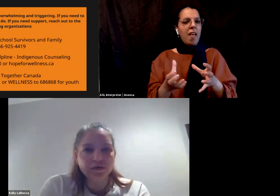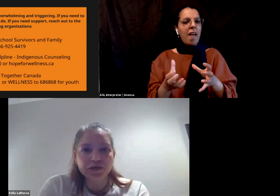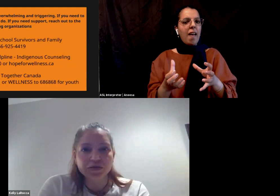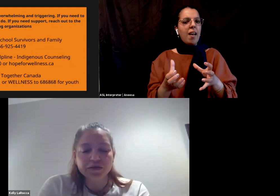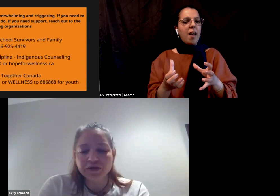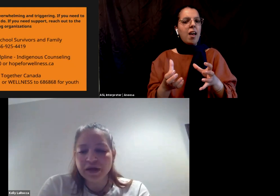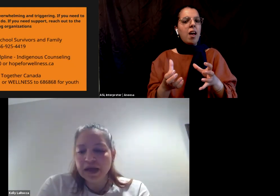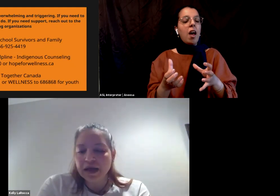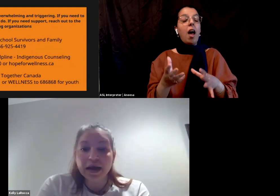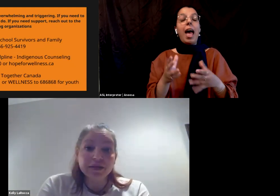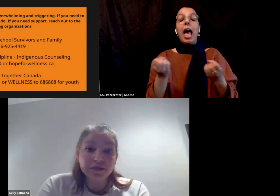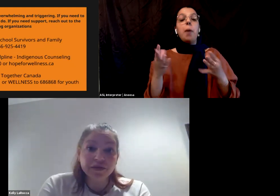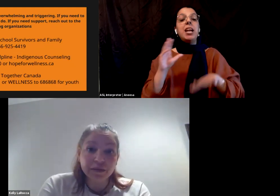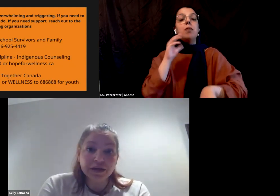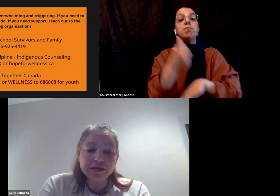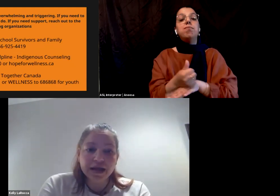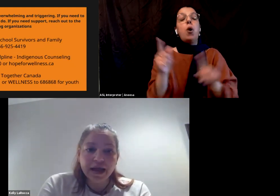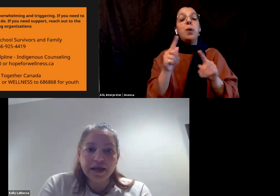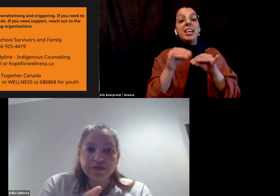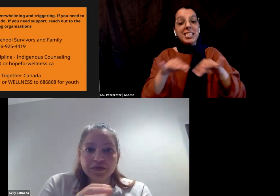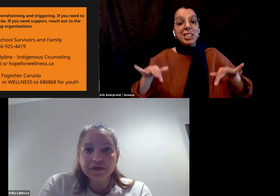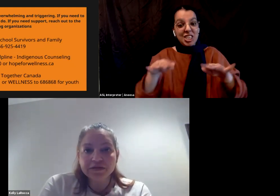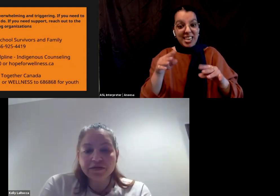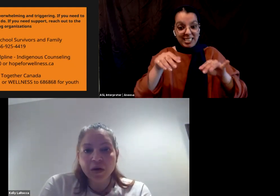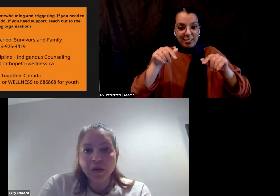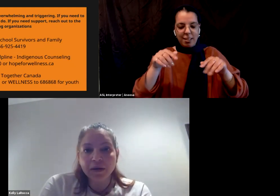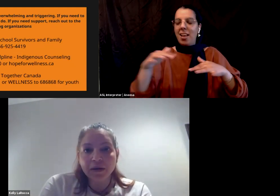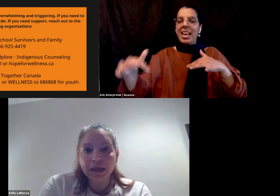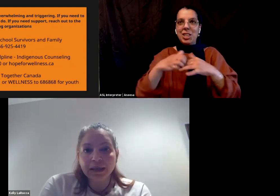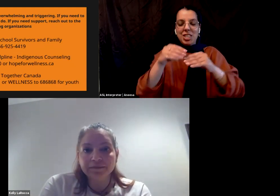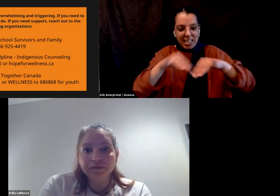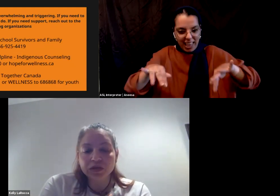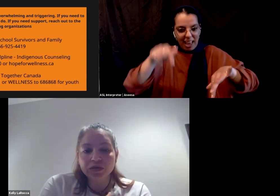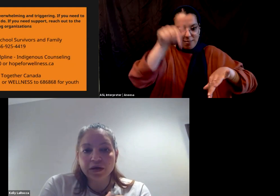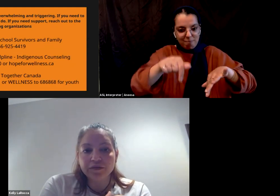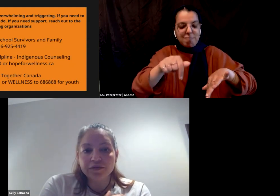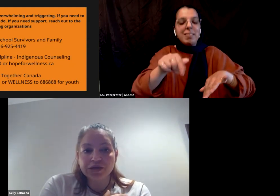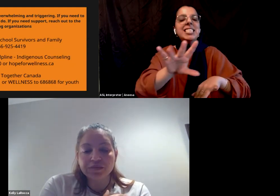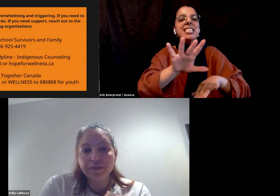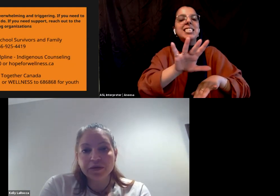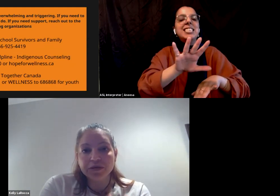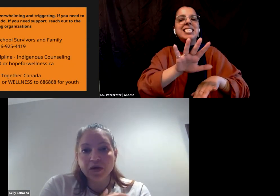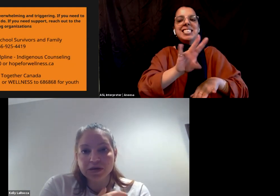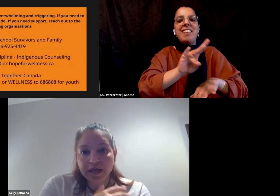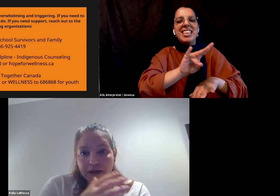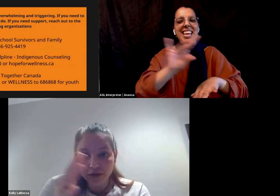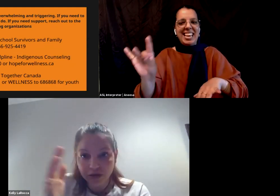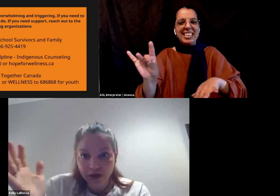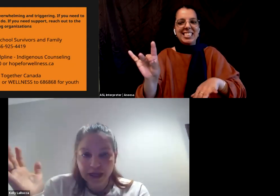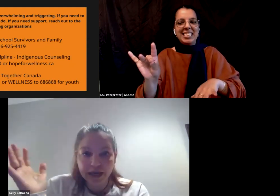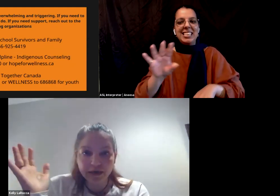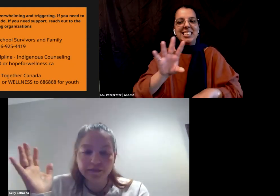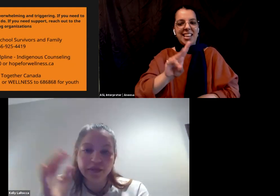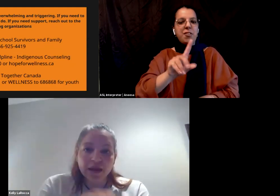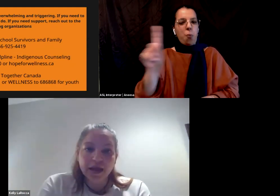on reserve and their families. And then the rest of our Scugog First Nation members are scattered